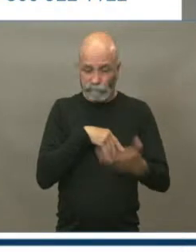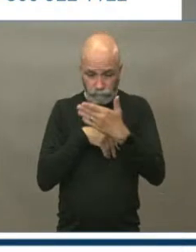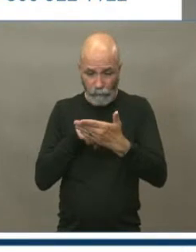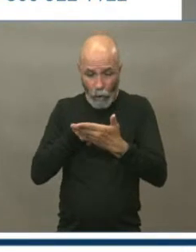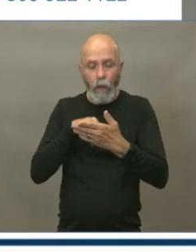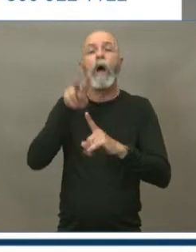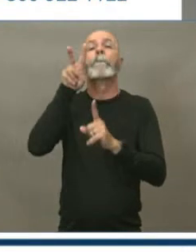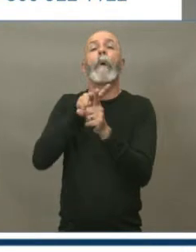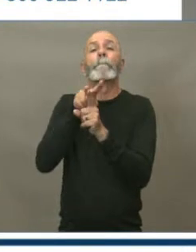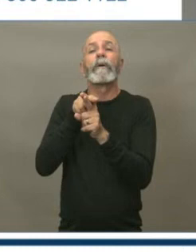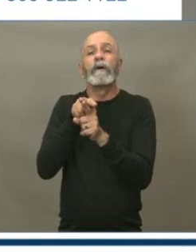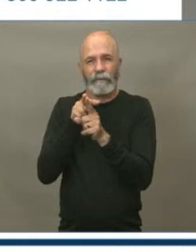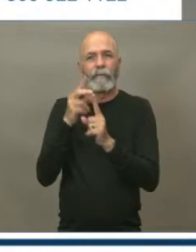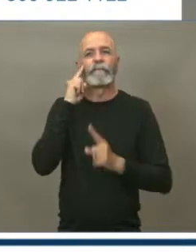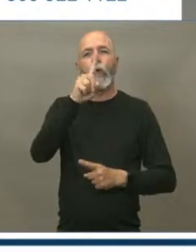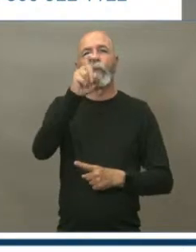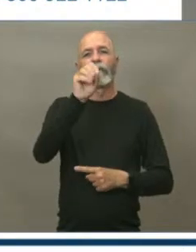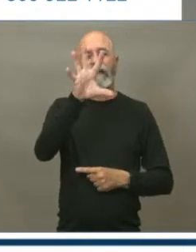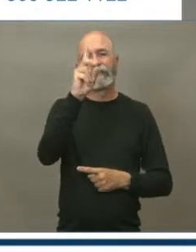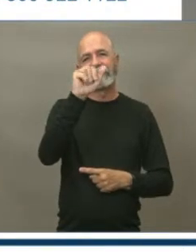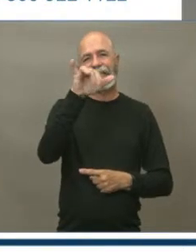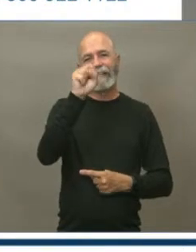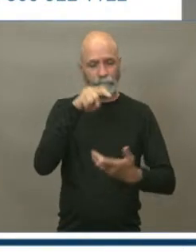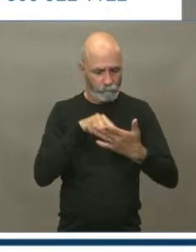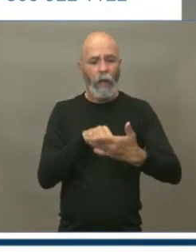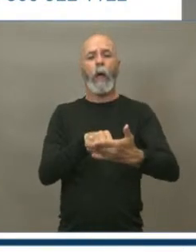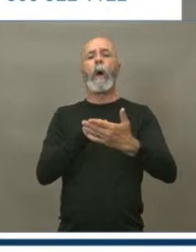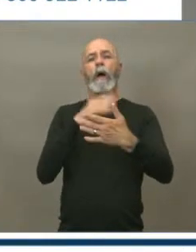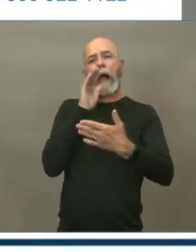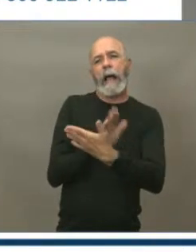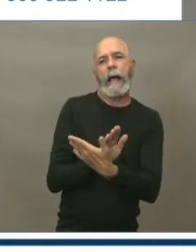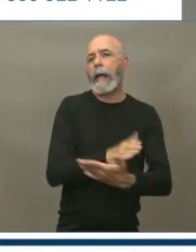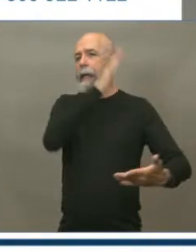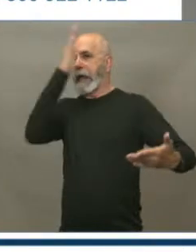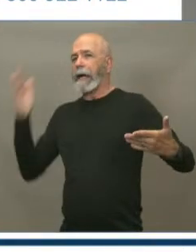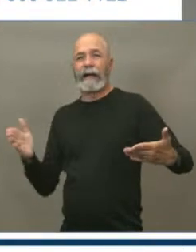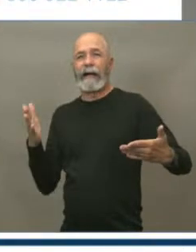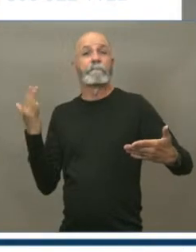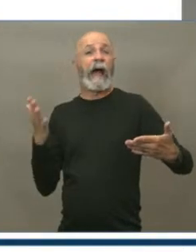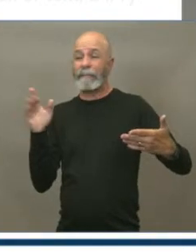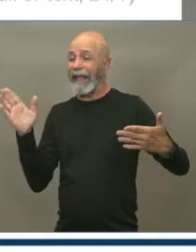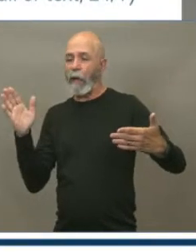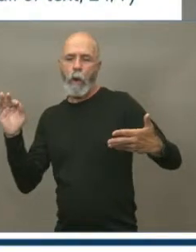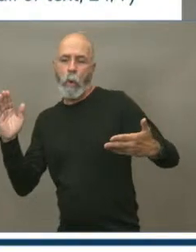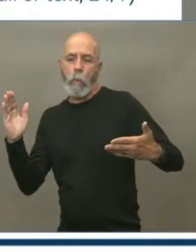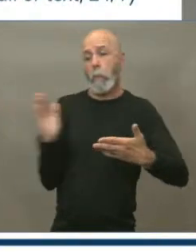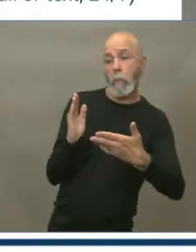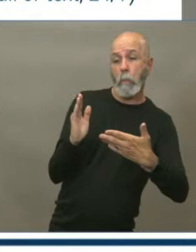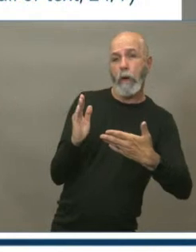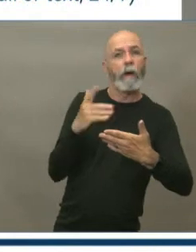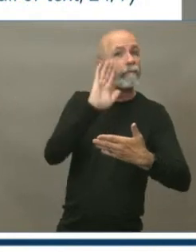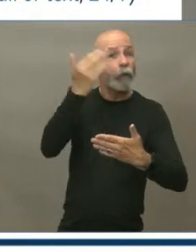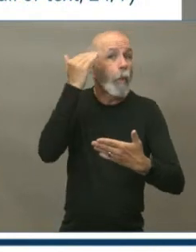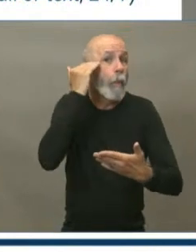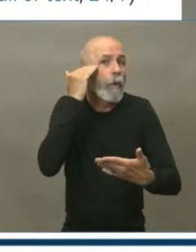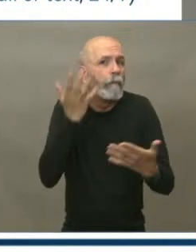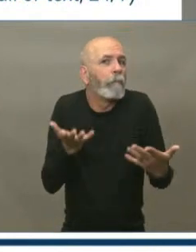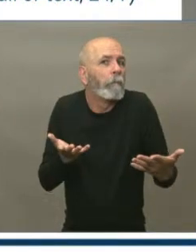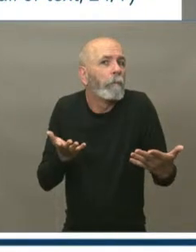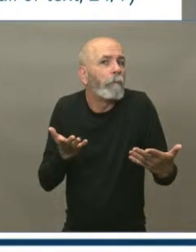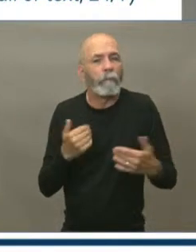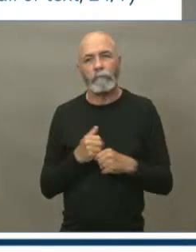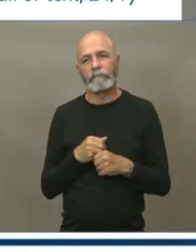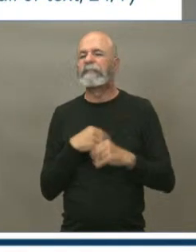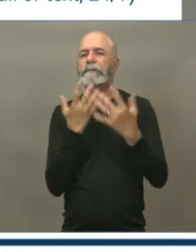up and also allow more flexibility in the location of where you could get immunized. We still have lots of planning to